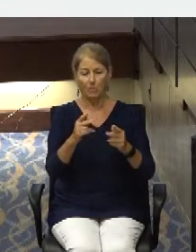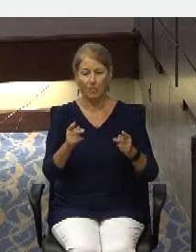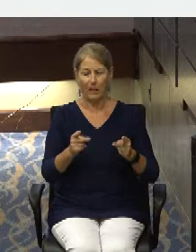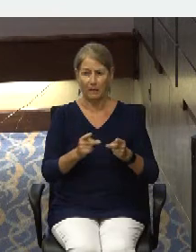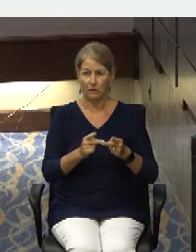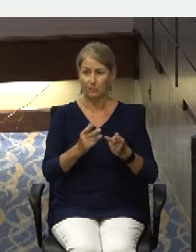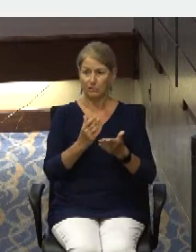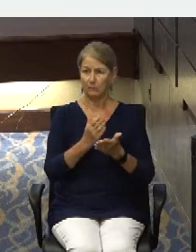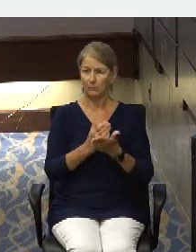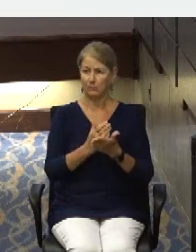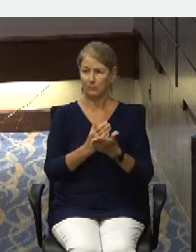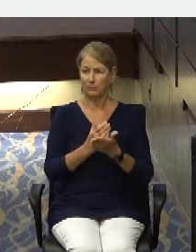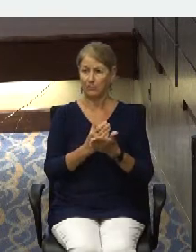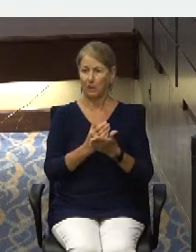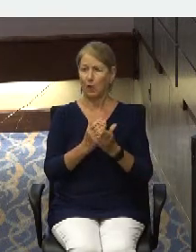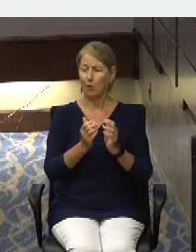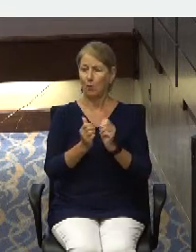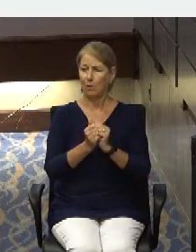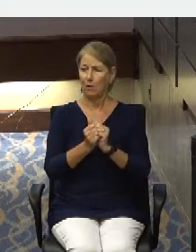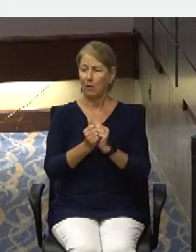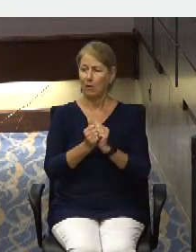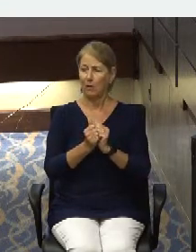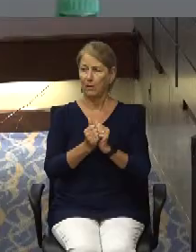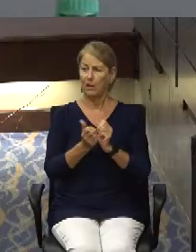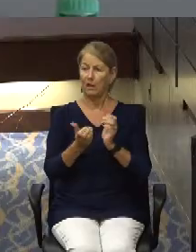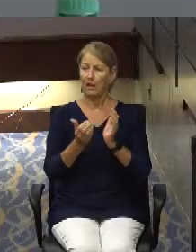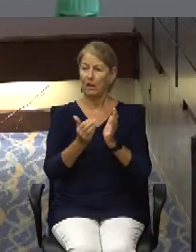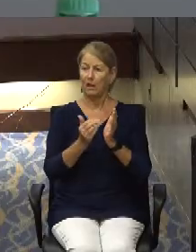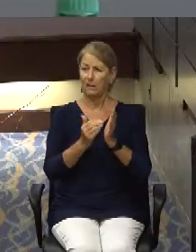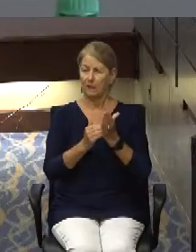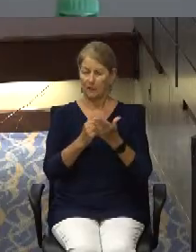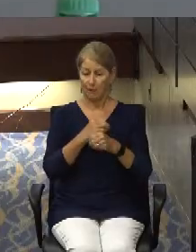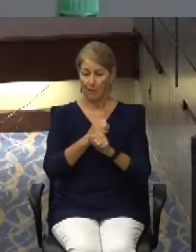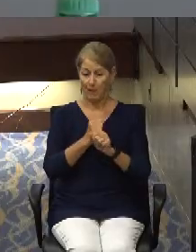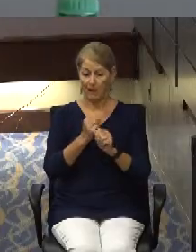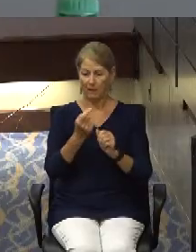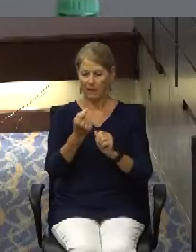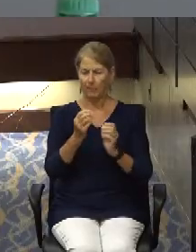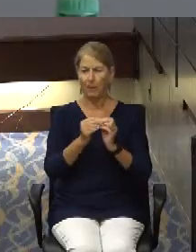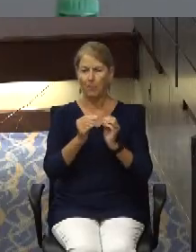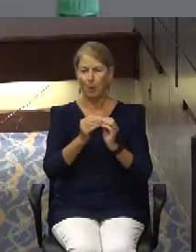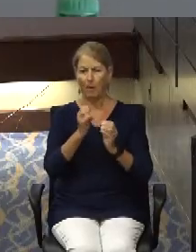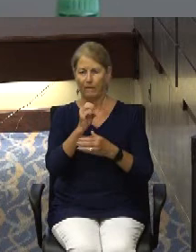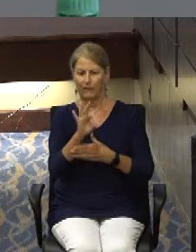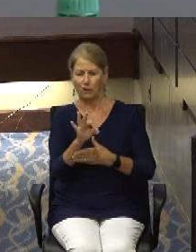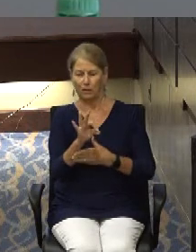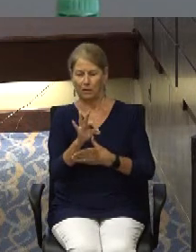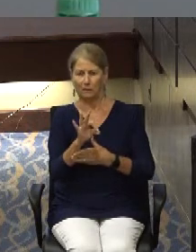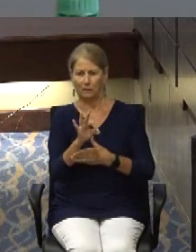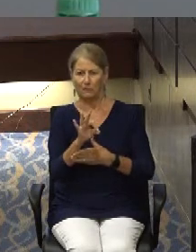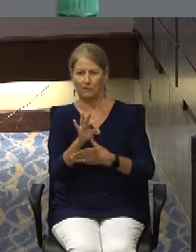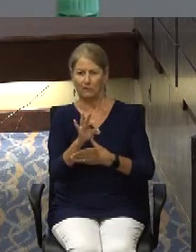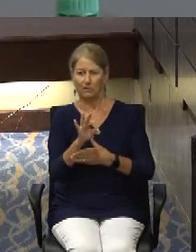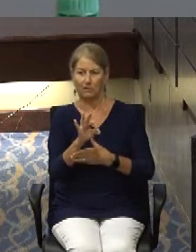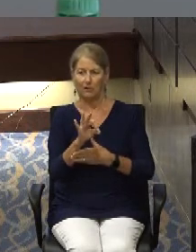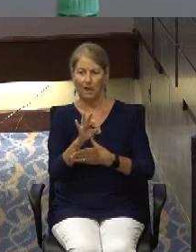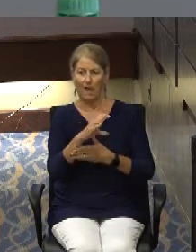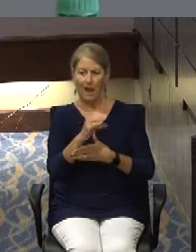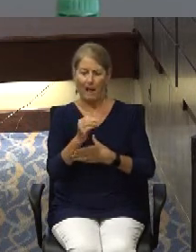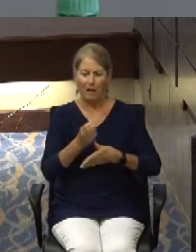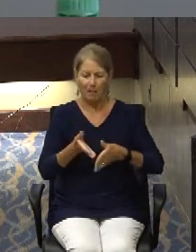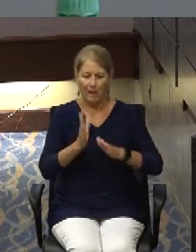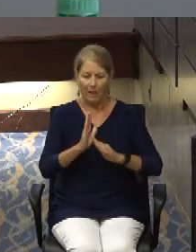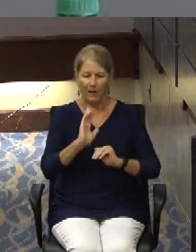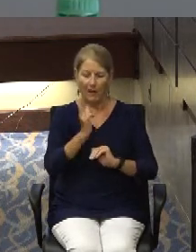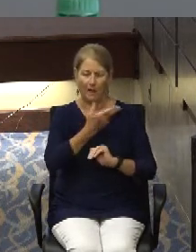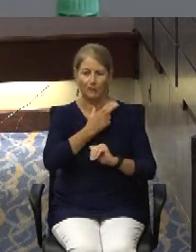and as far as, again, making it a little more efficient optically and practically too, I'm sure, and allowing us to maybe